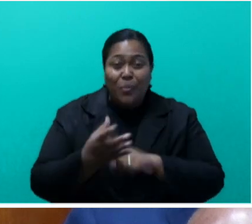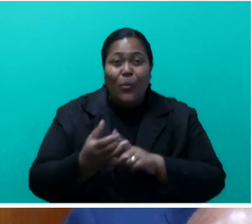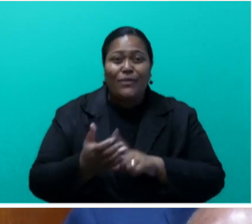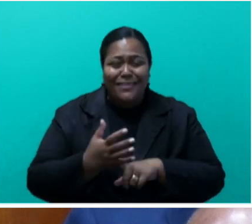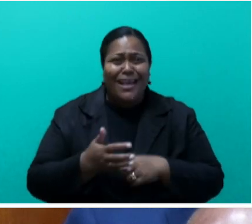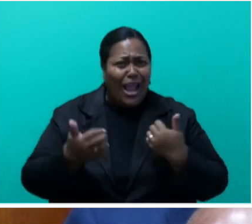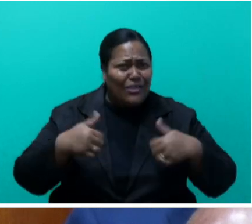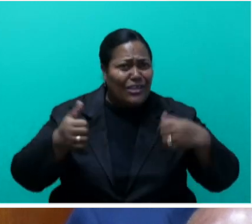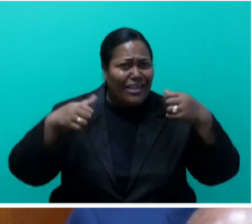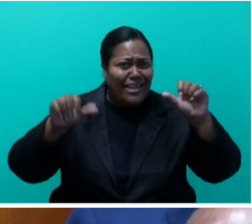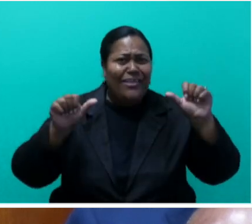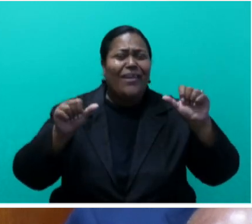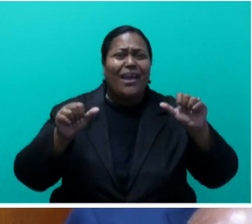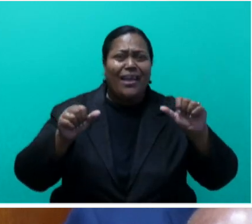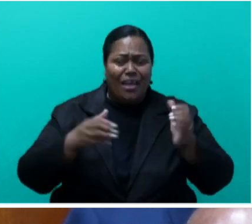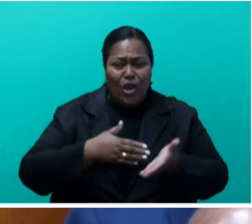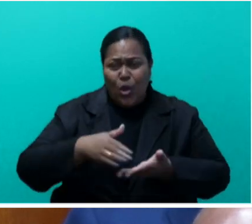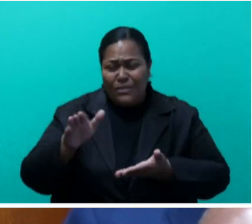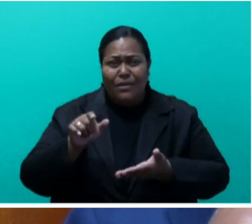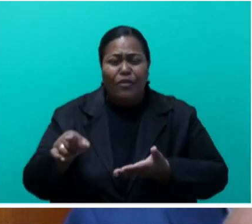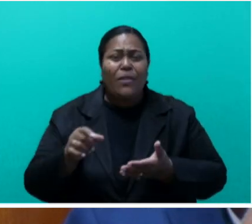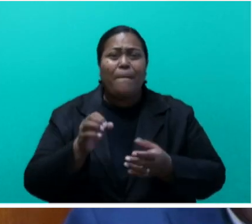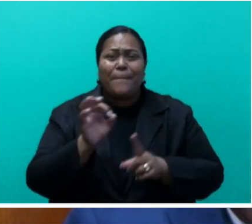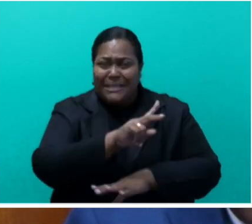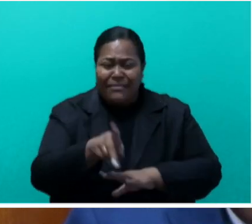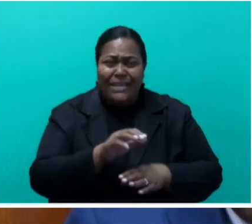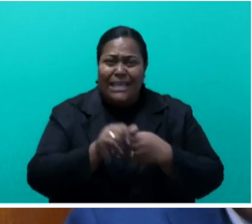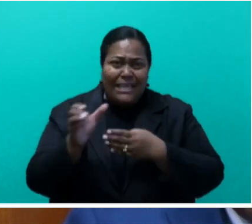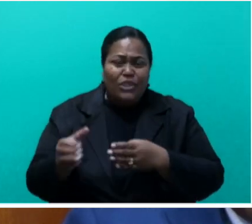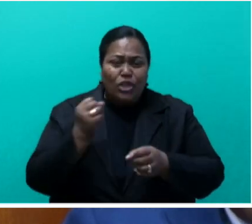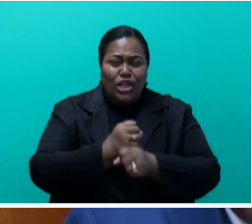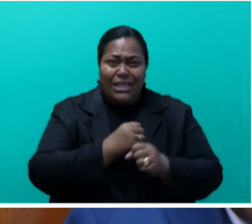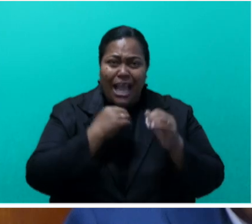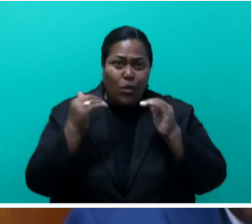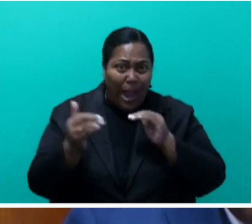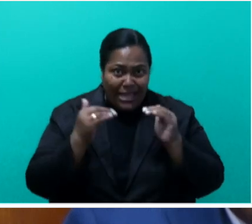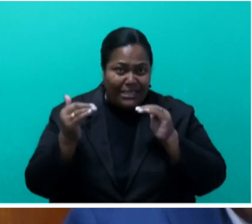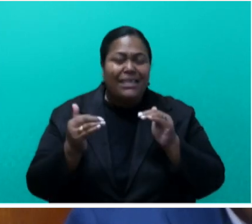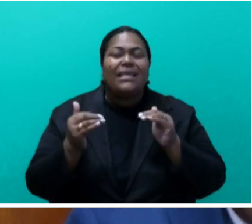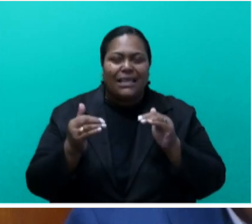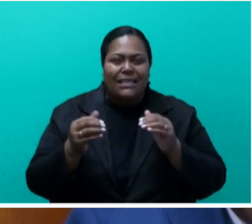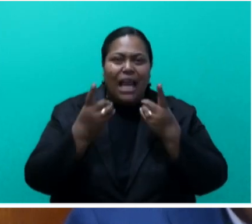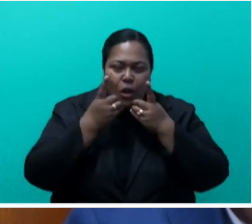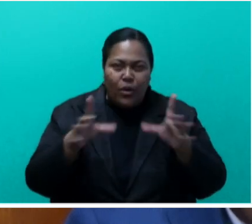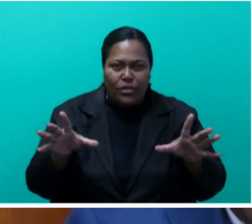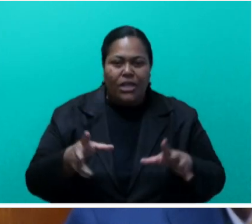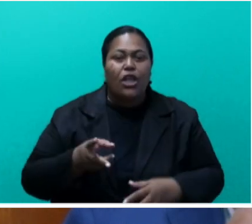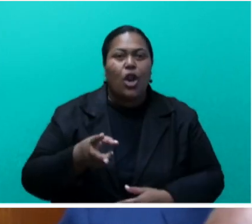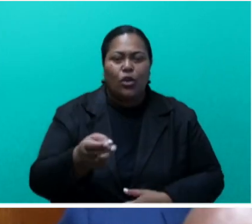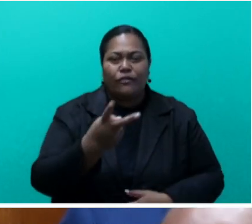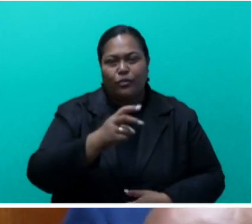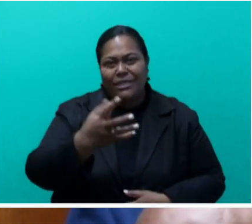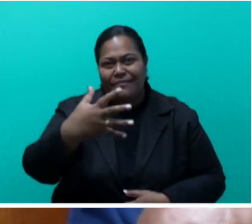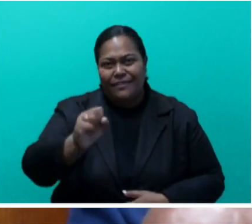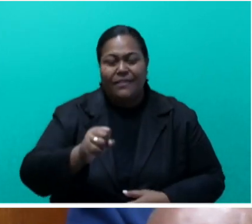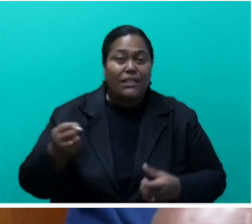by our Pacific leaders on the Gender Equality Declaration, and of course the launch of our 2050